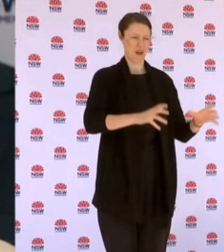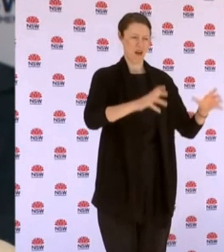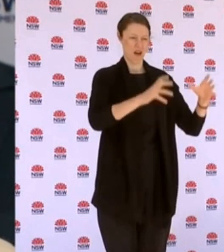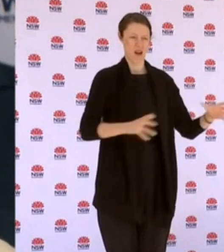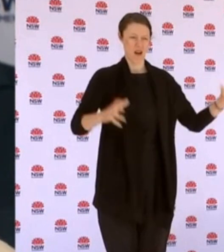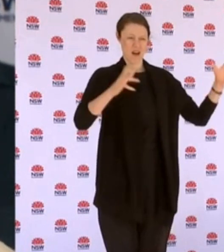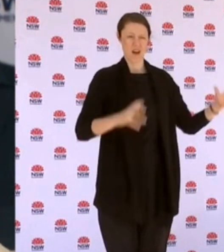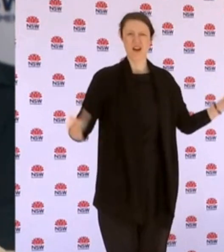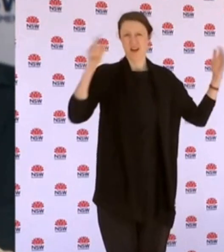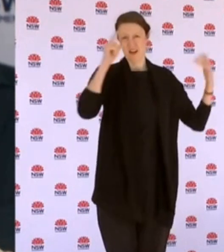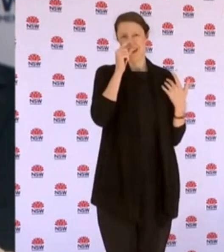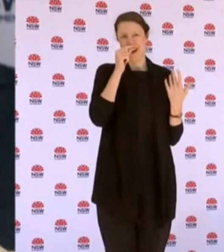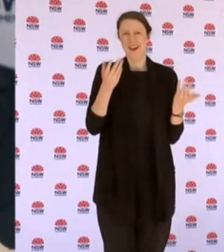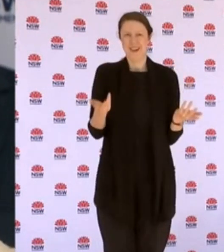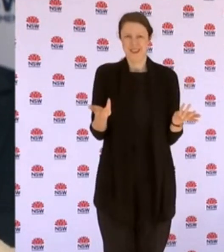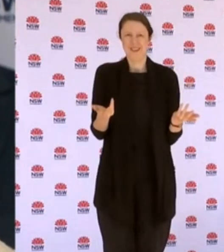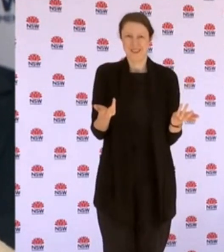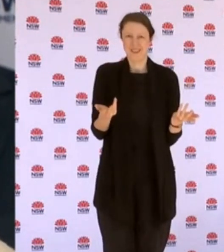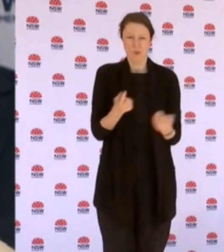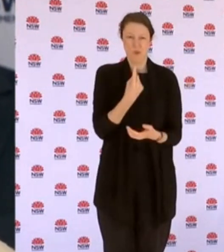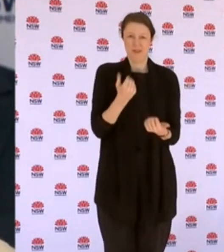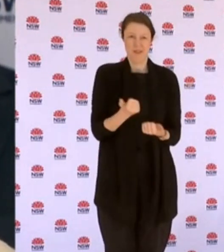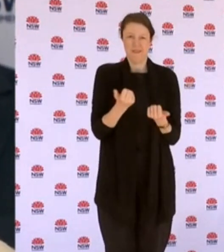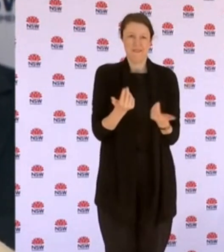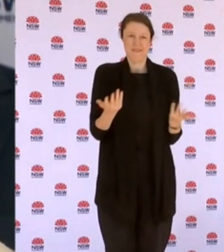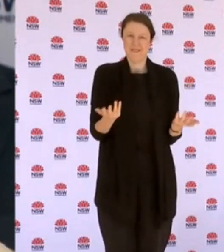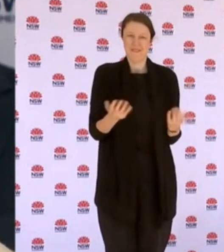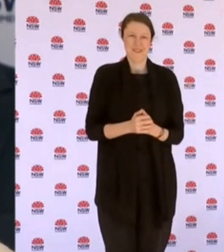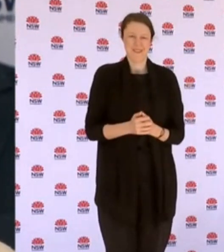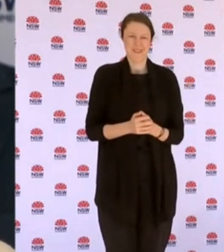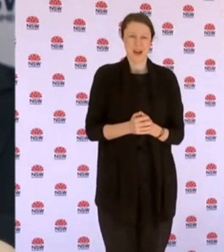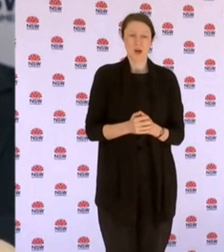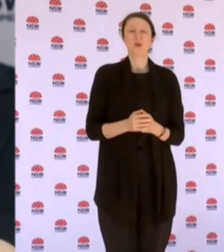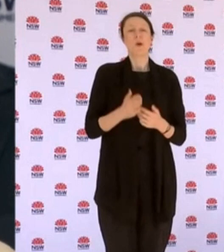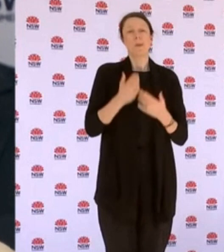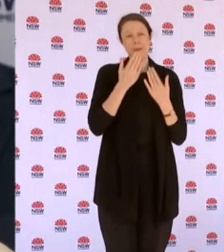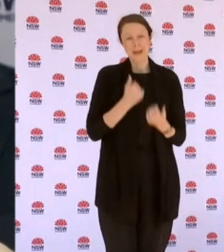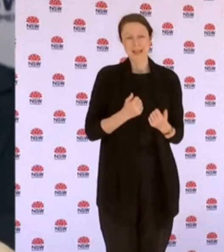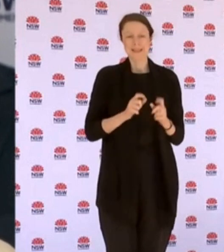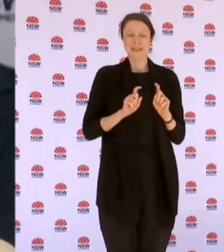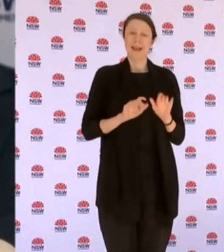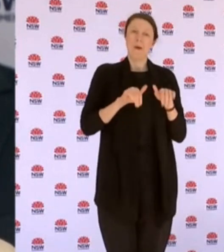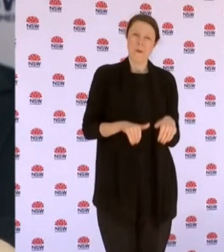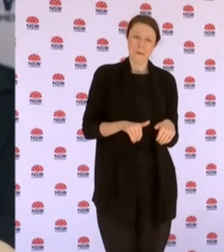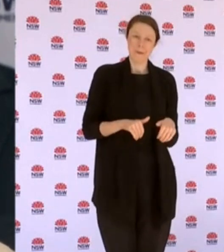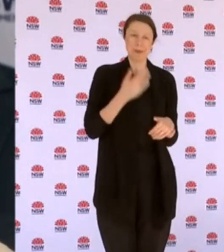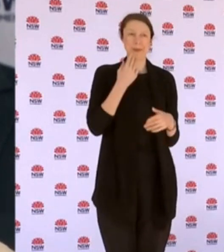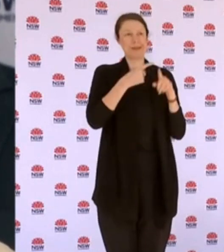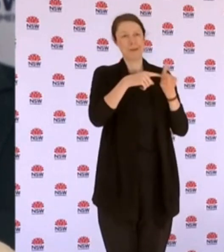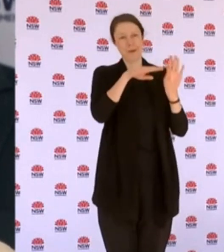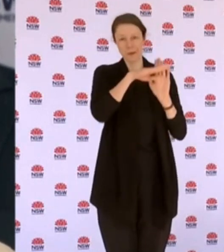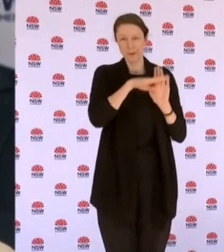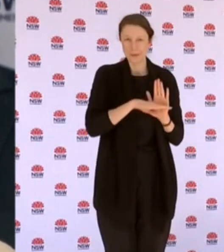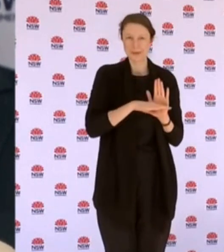to keep reducing your mobility. Keep not leaving the house unless you have to, and please follow the health advice. And we will provide